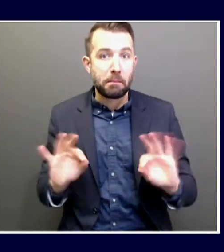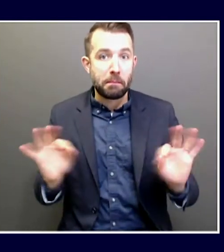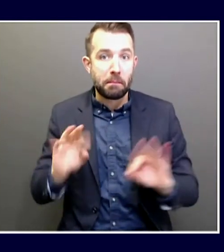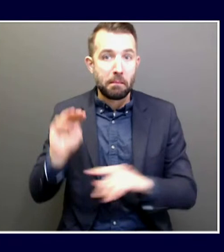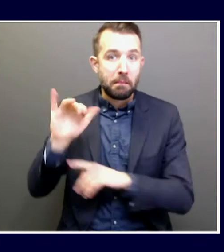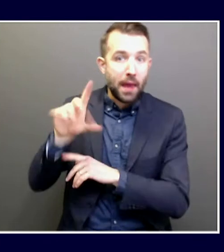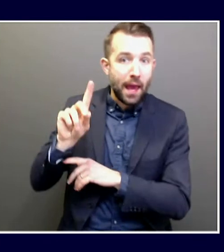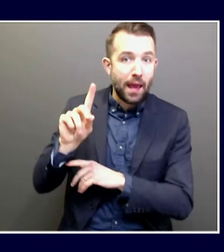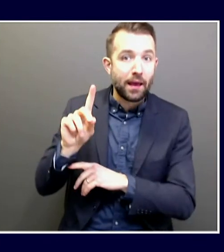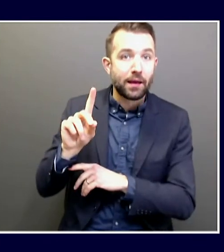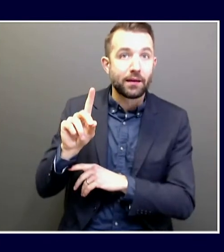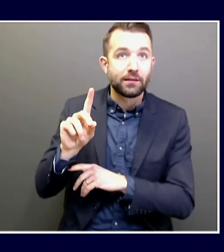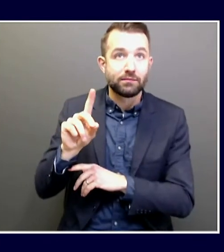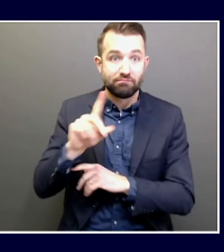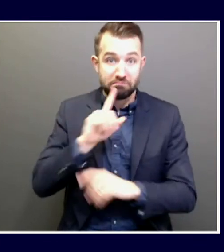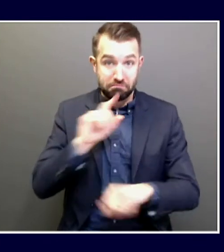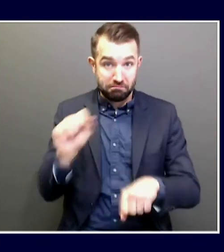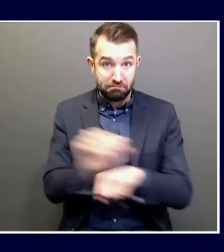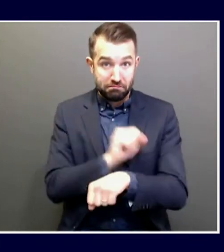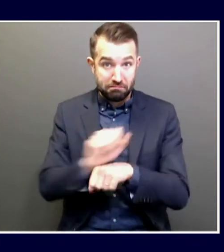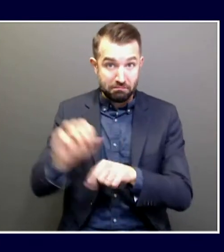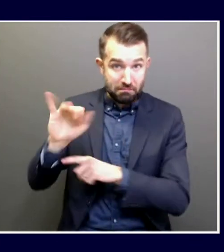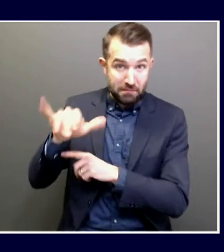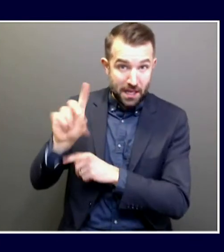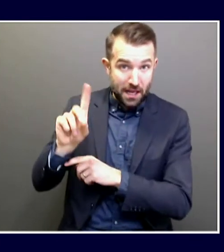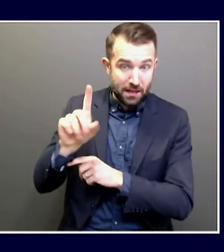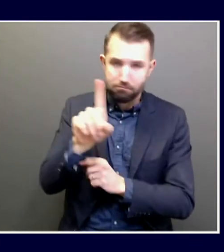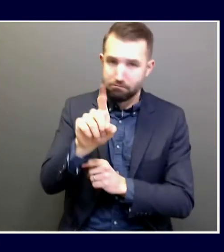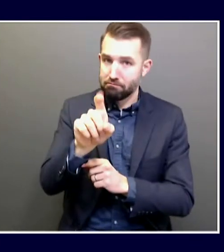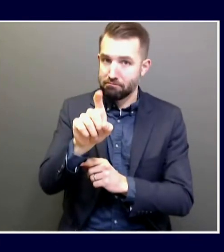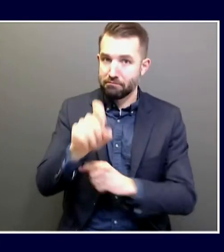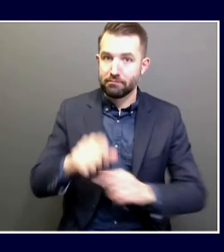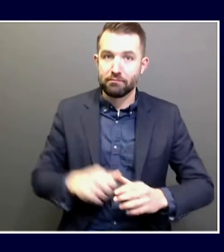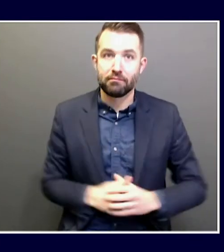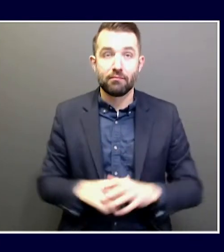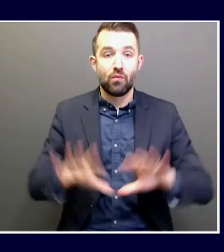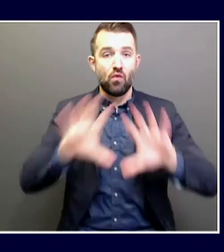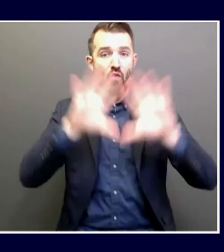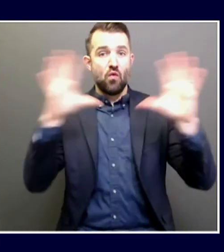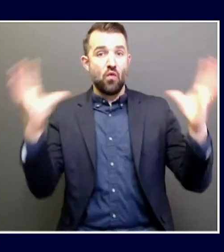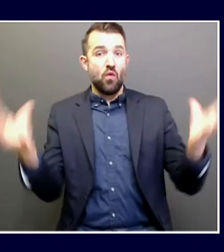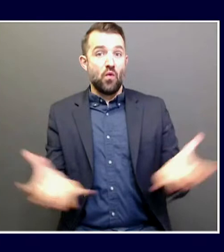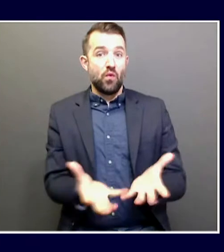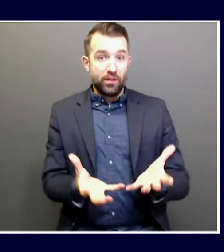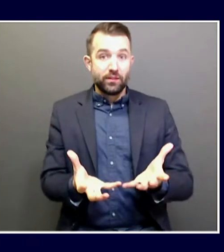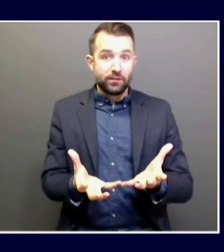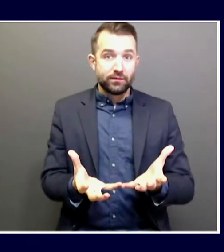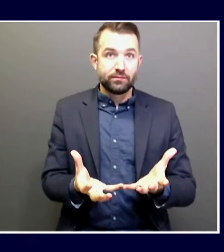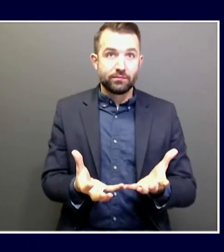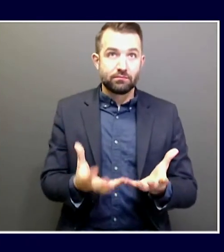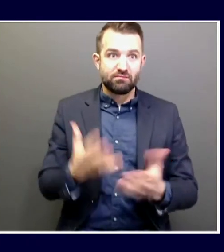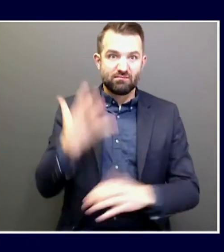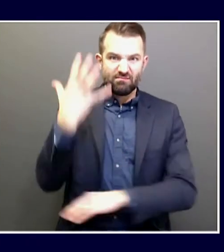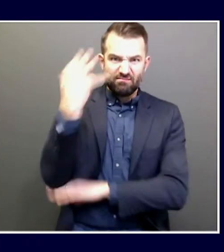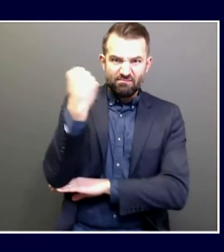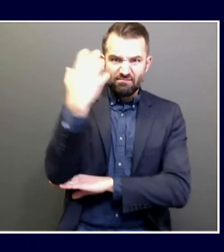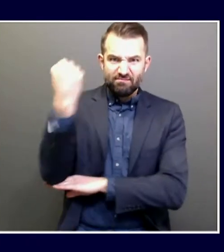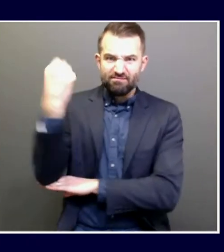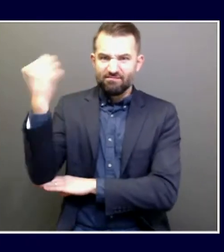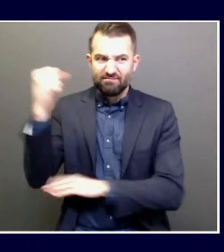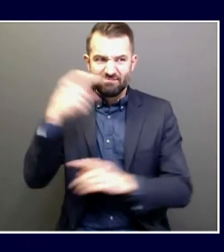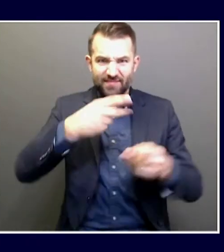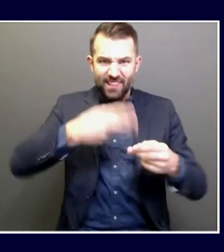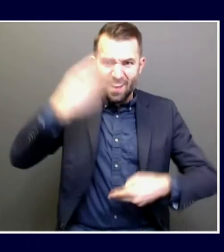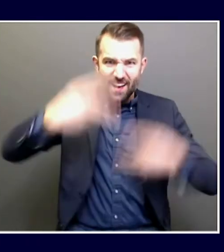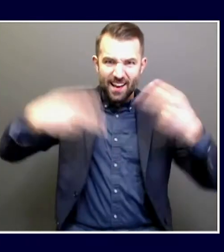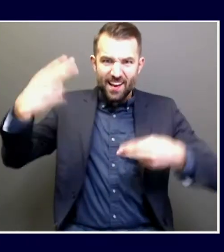milder when you consider the system as a whole. That's because even something that's milder on an individual basis